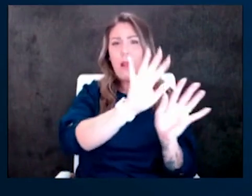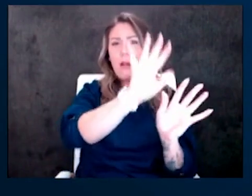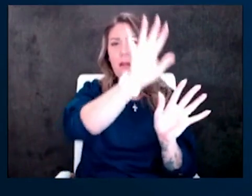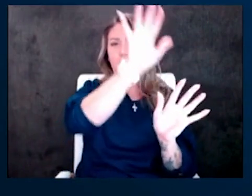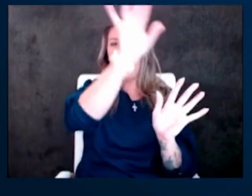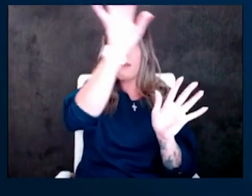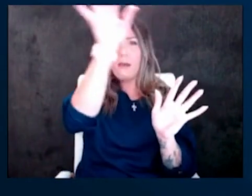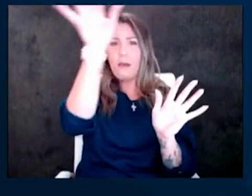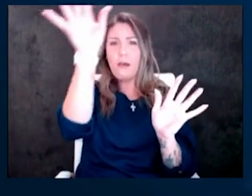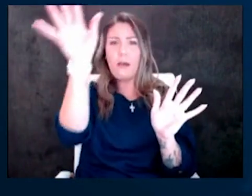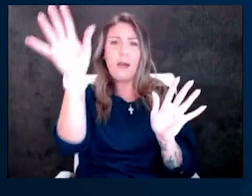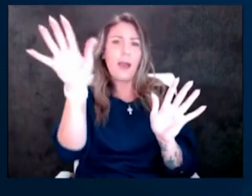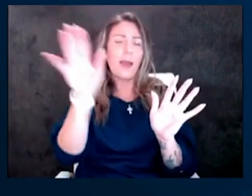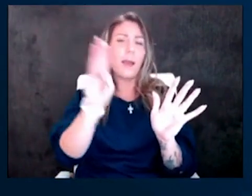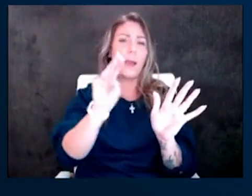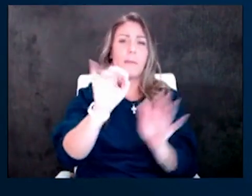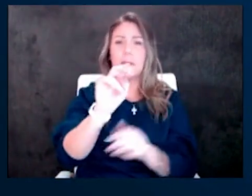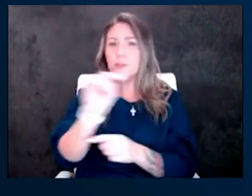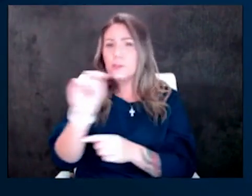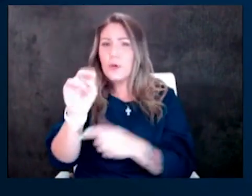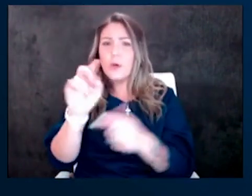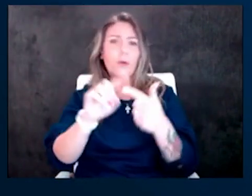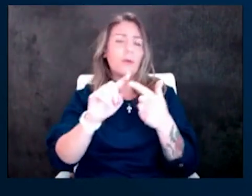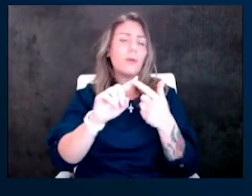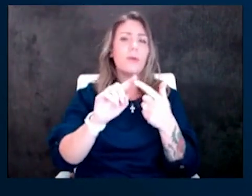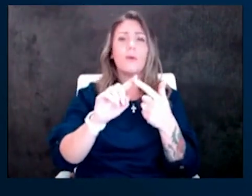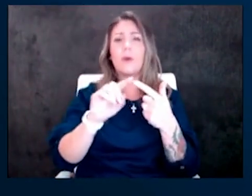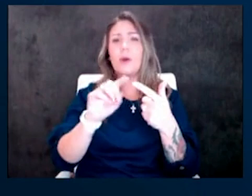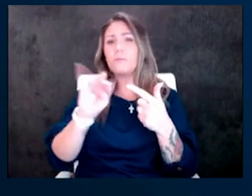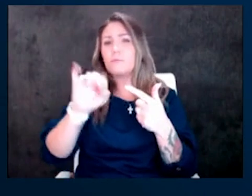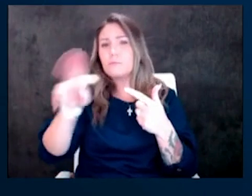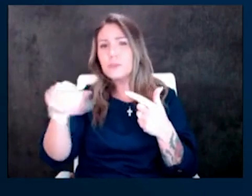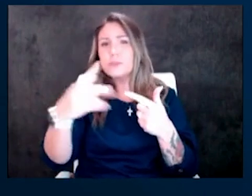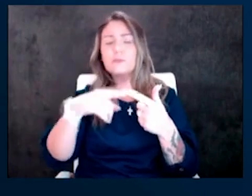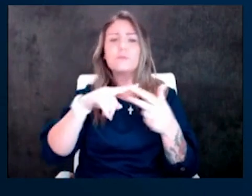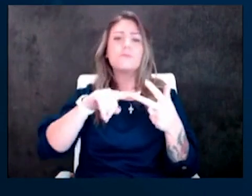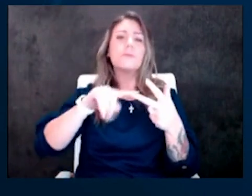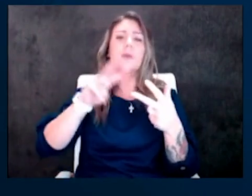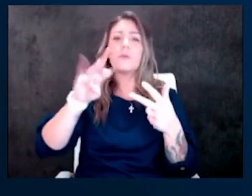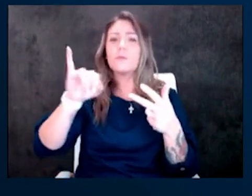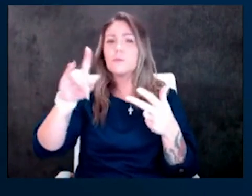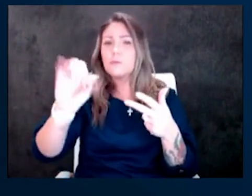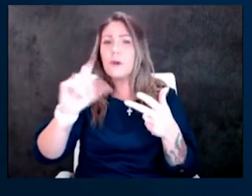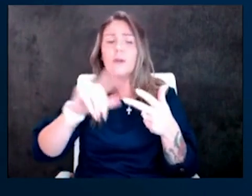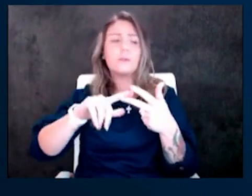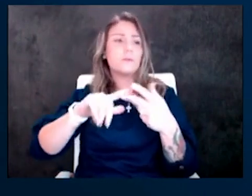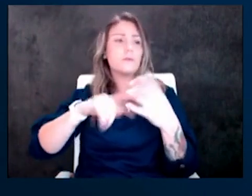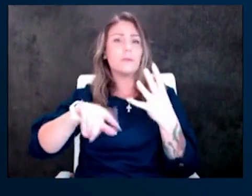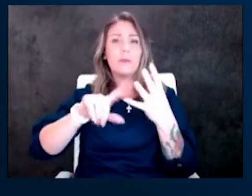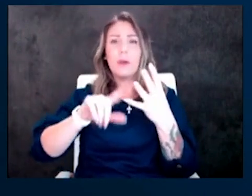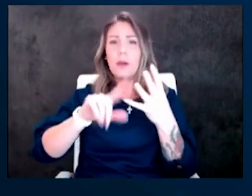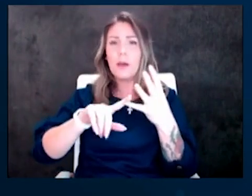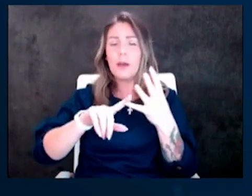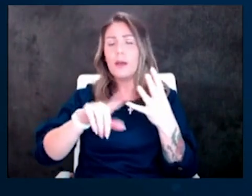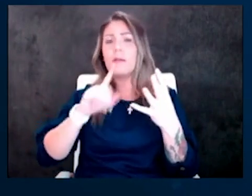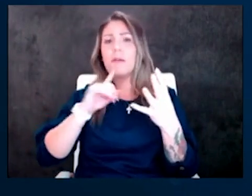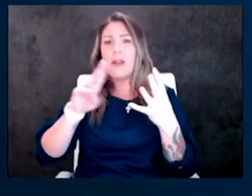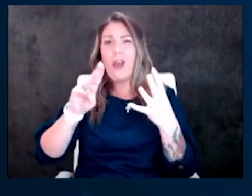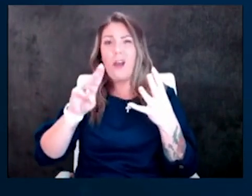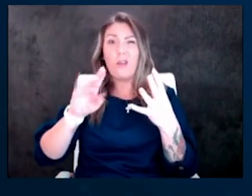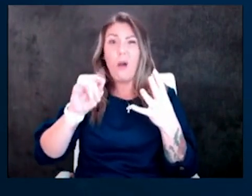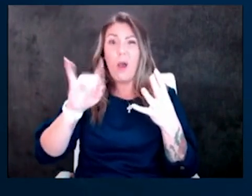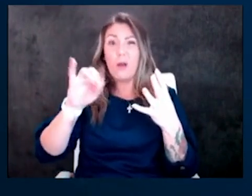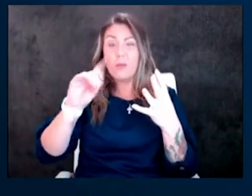Michigan, Wisconsin, now Indiana, Ohio, looking at Vermont and New Hampshire. And the numbers that we see in those states on our next